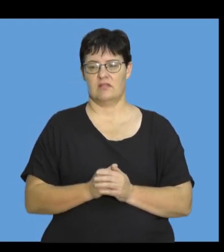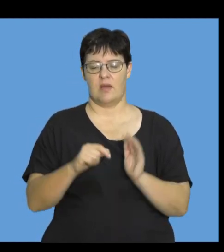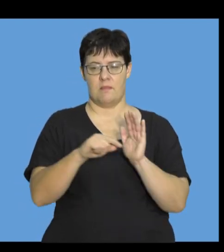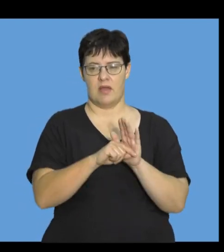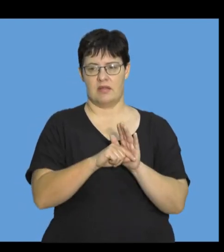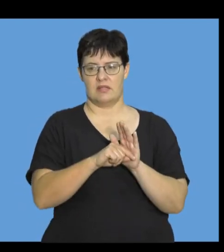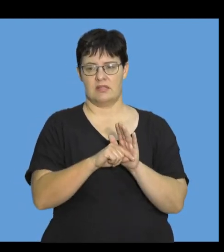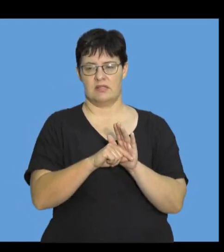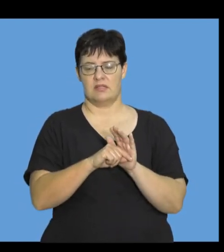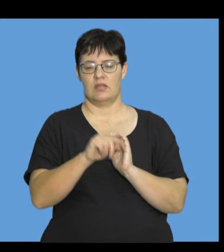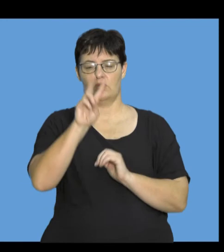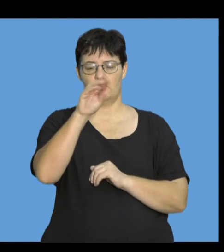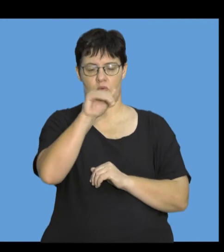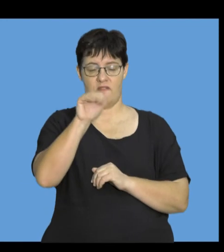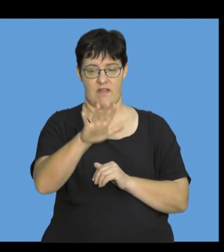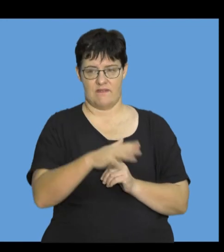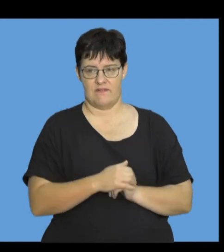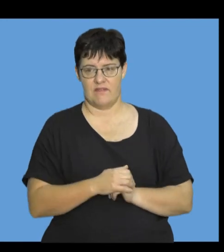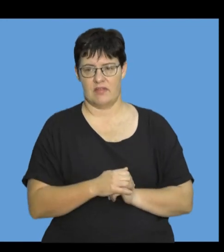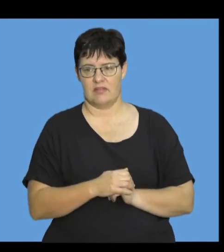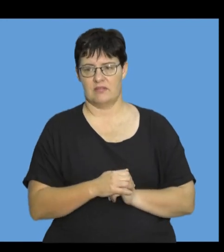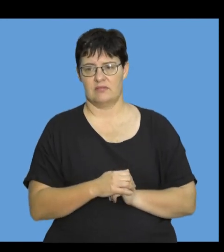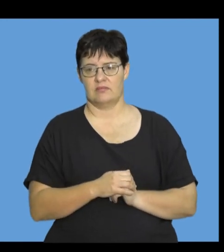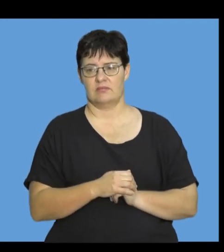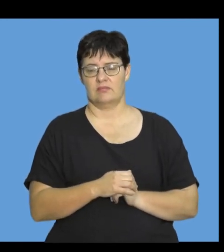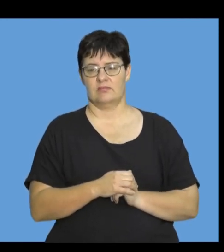to minus 2 over 5 rather.